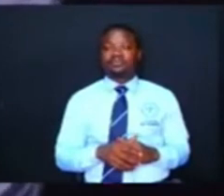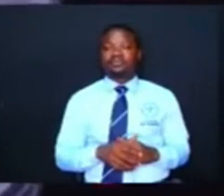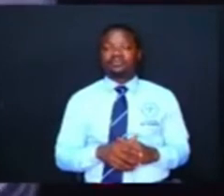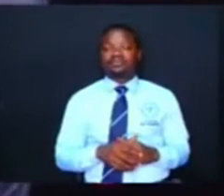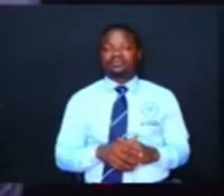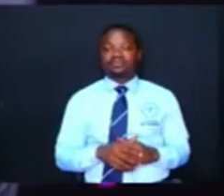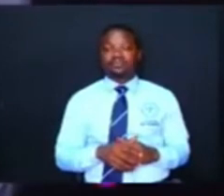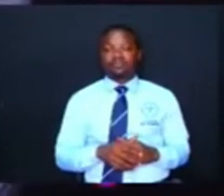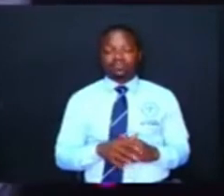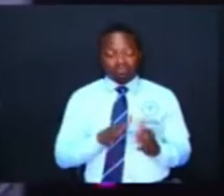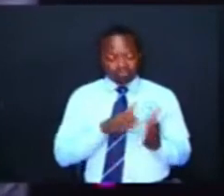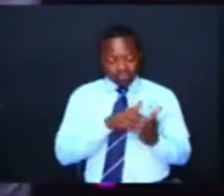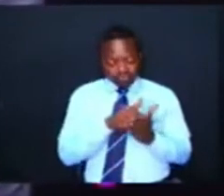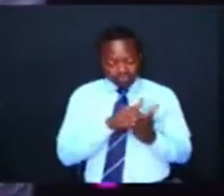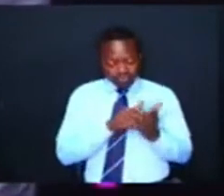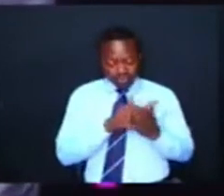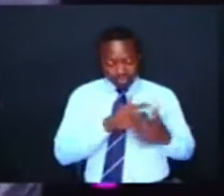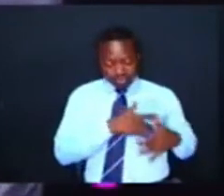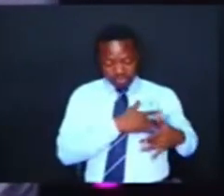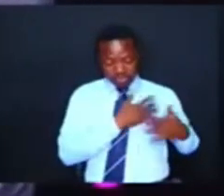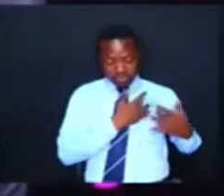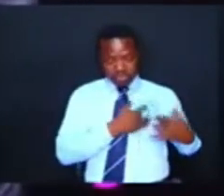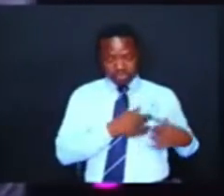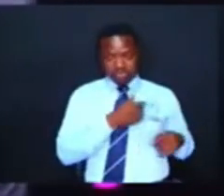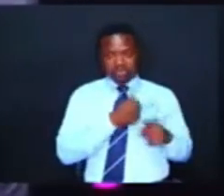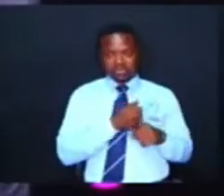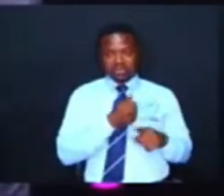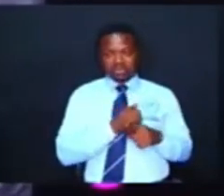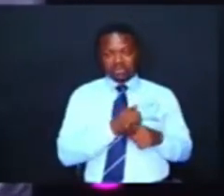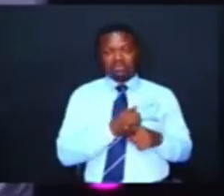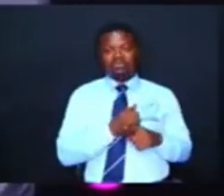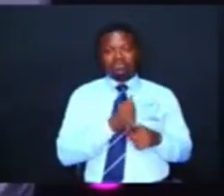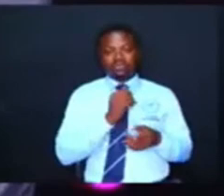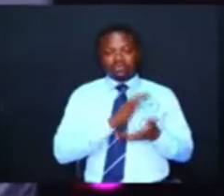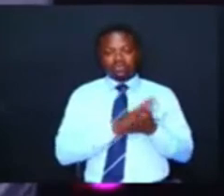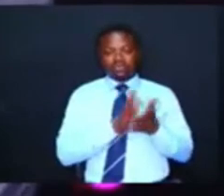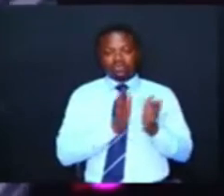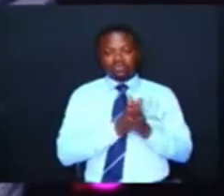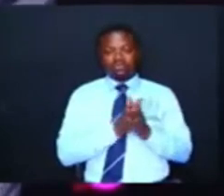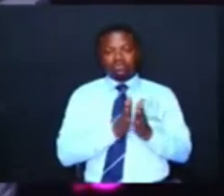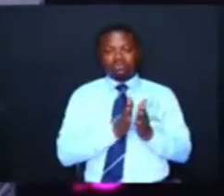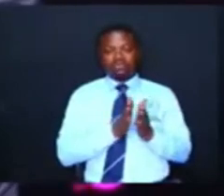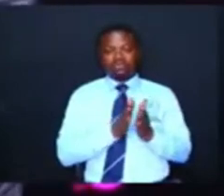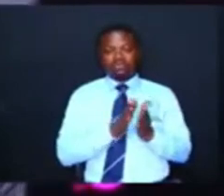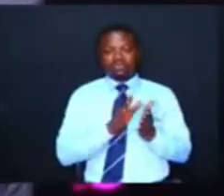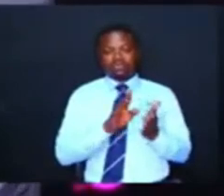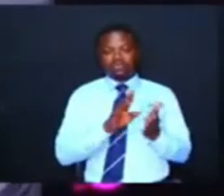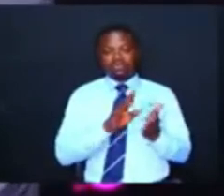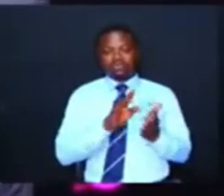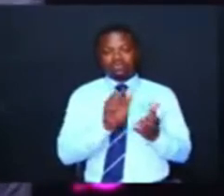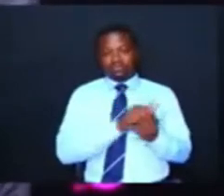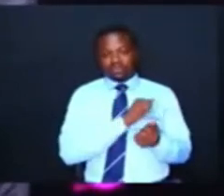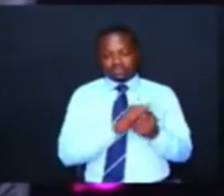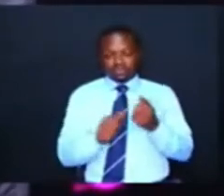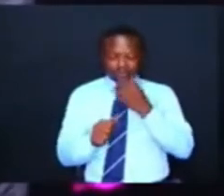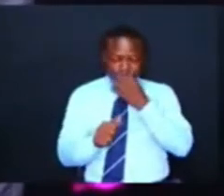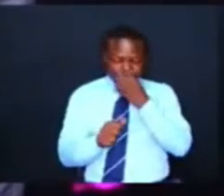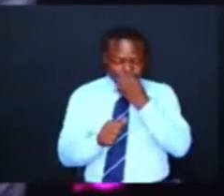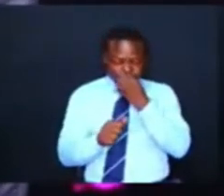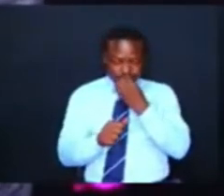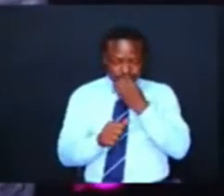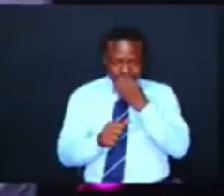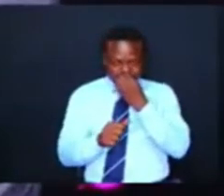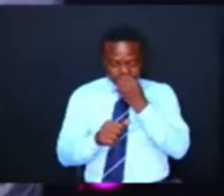A weak heart will be weighed down. No. Verse 35 says